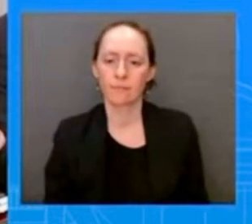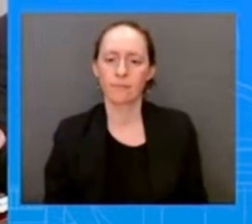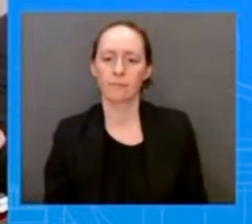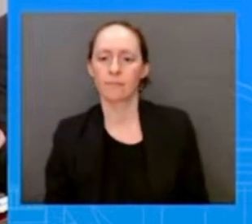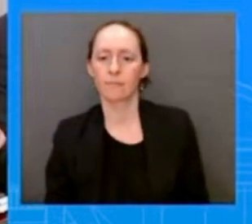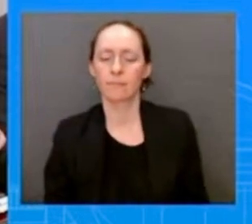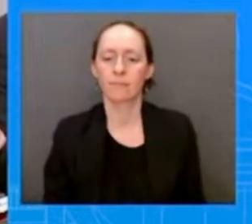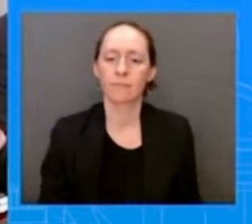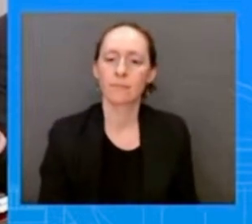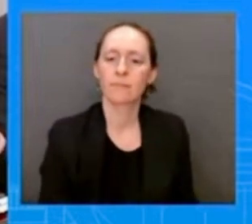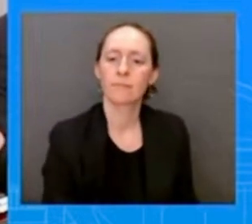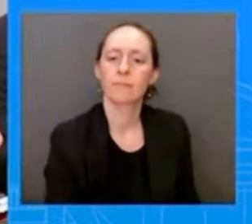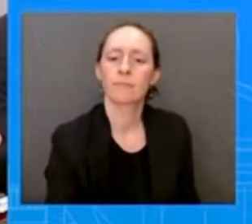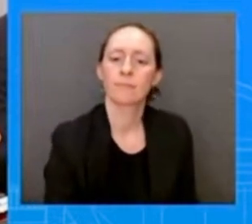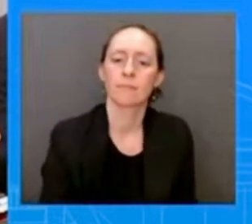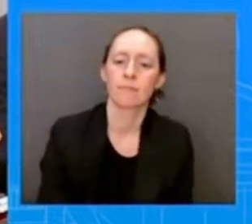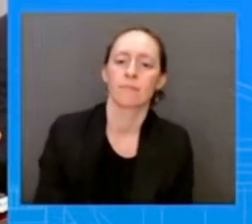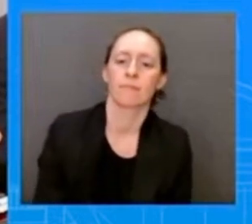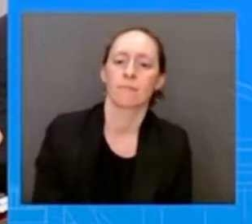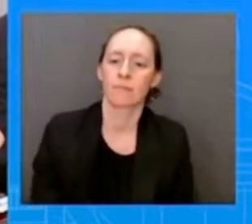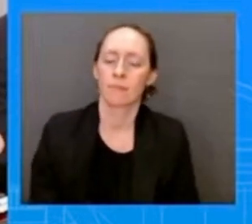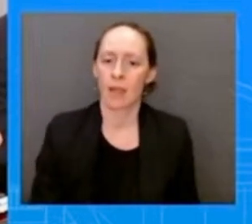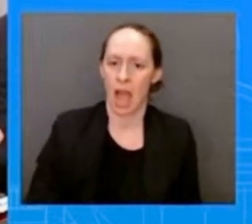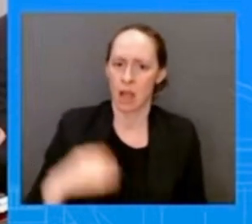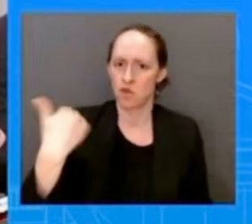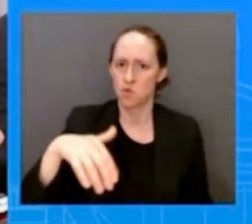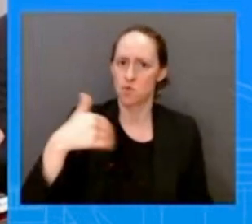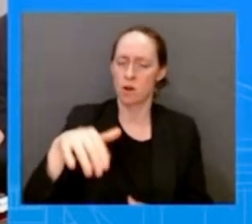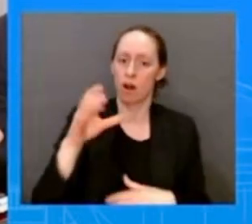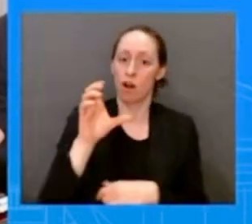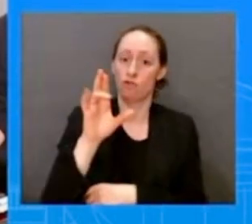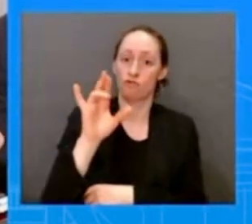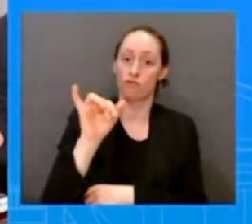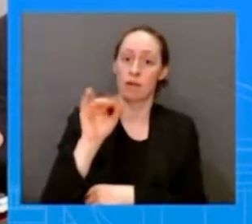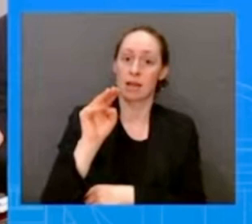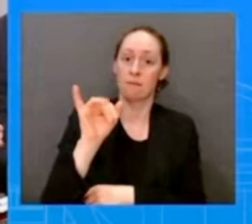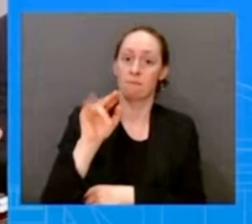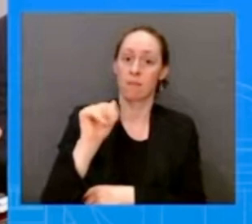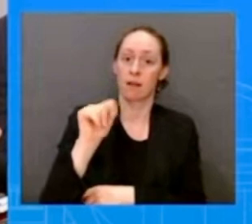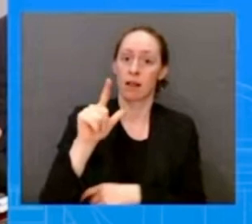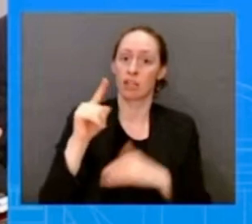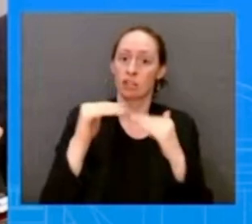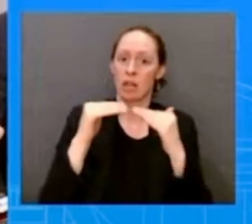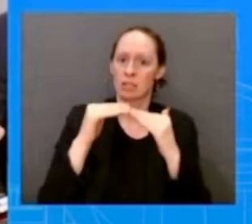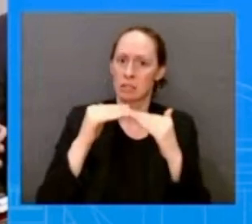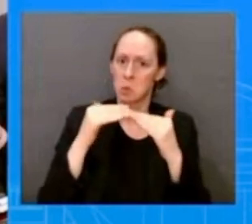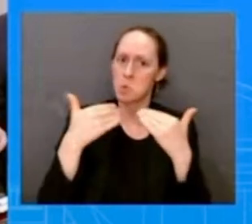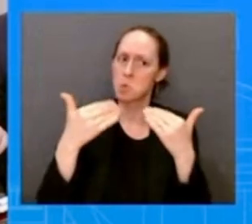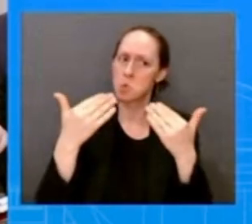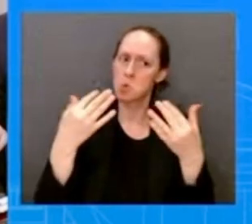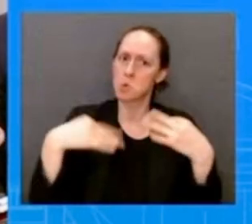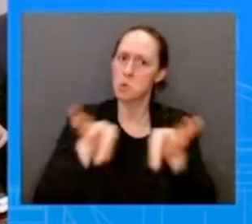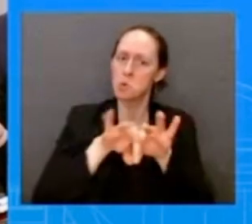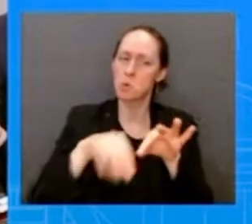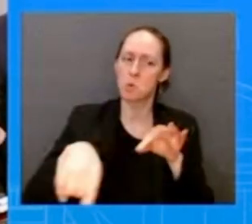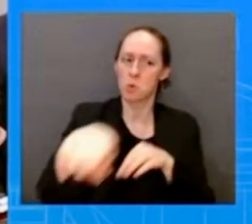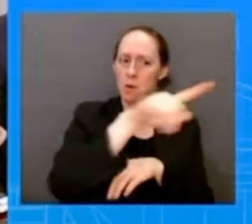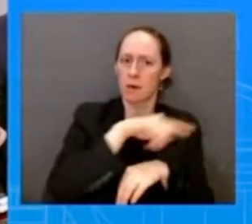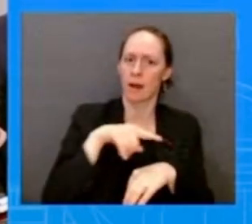2020 election, when there was a disagreement in the Democratic Party about whether or not to support defunding the police or whether